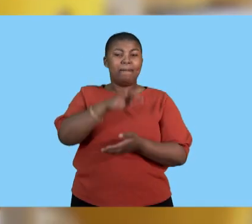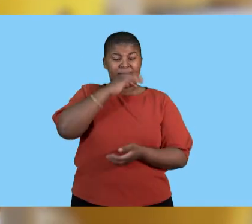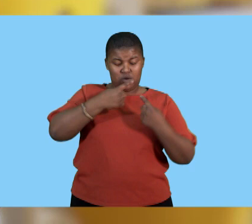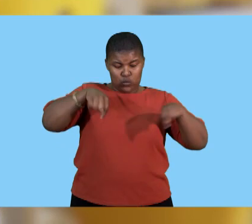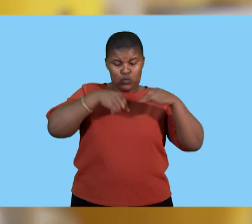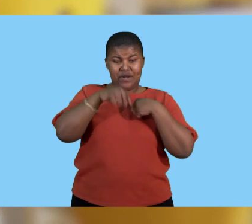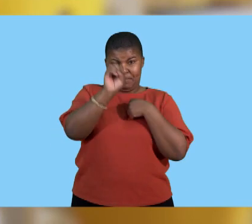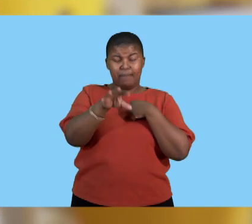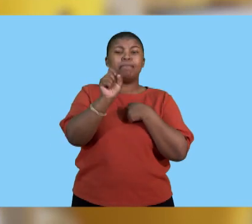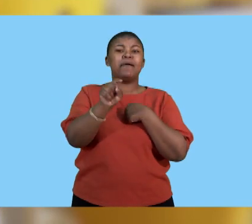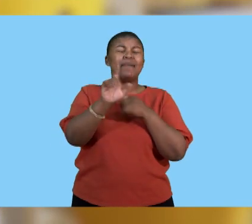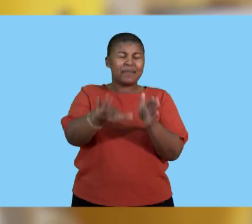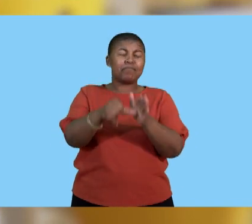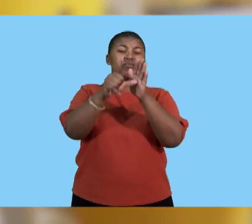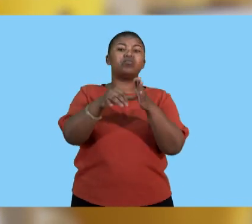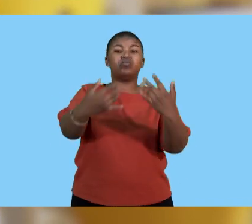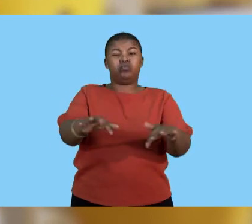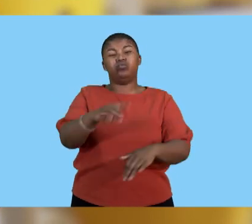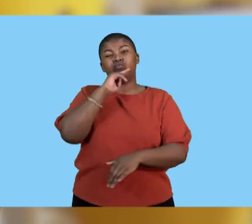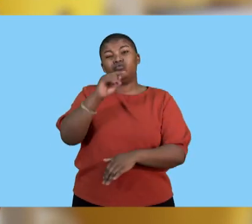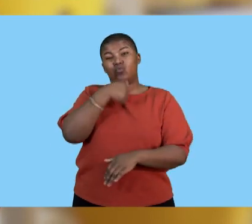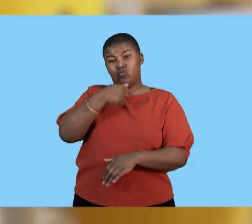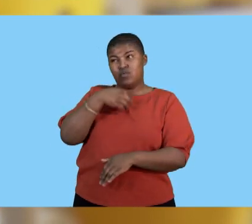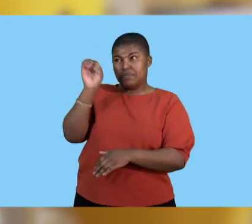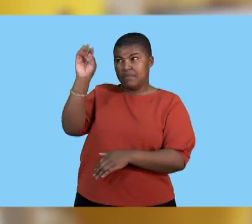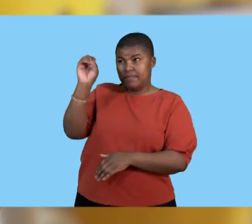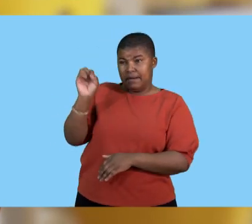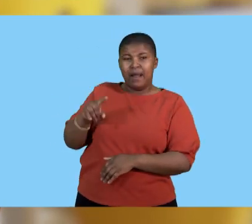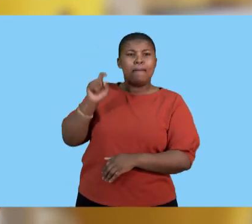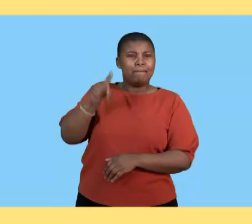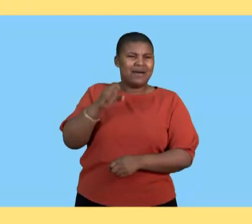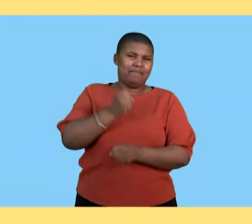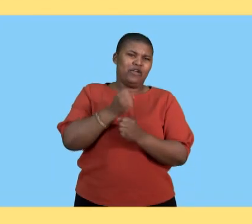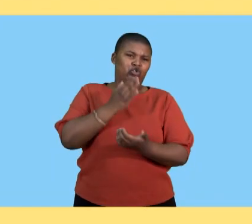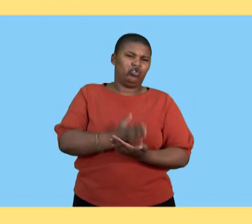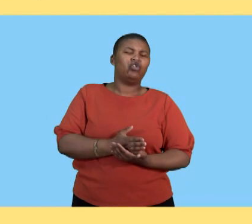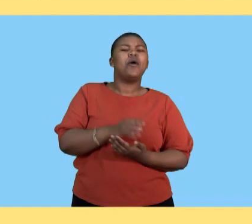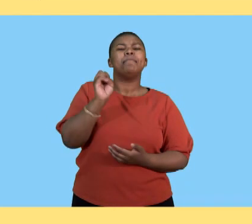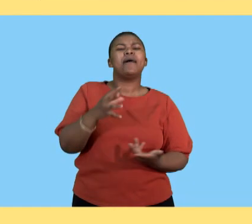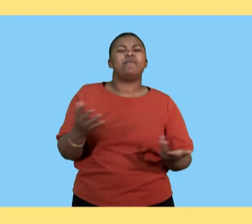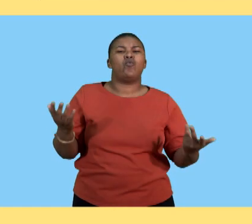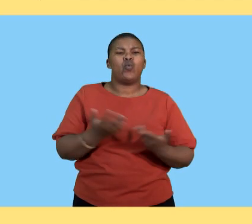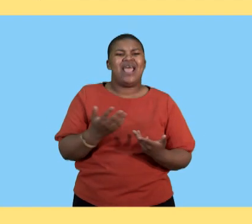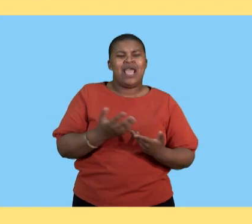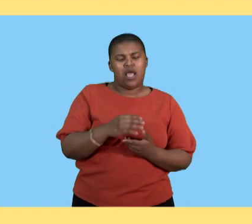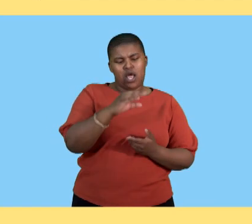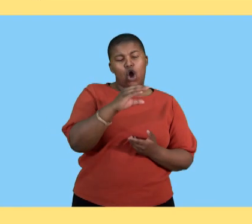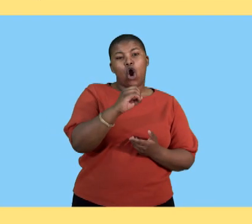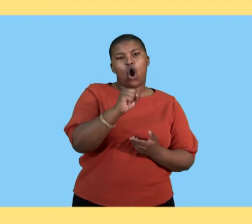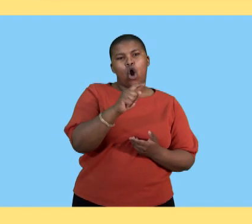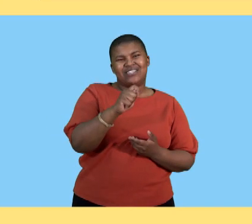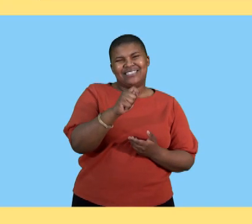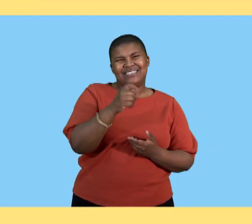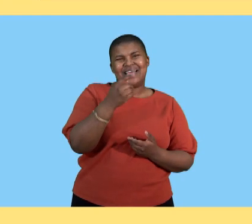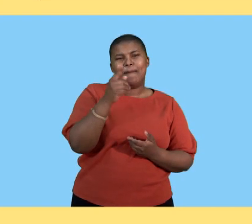record this in note number 4. And very important that when we record drawings, we always record them at the cost price.